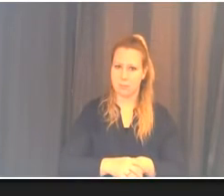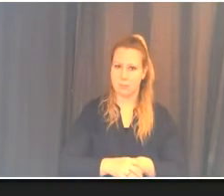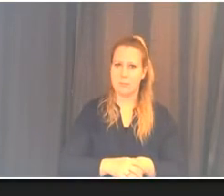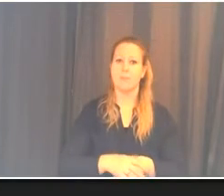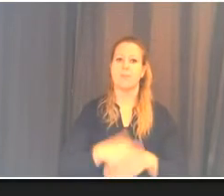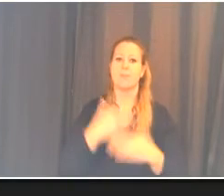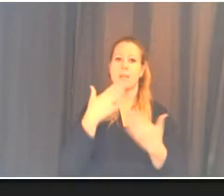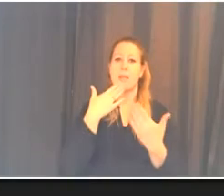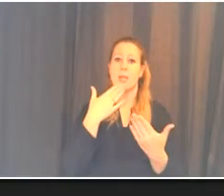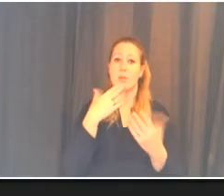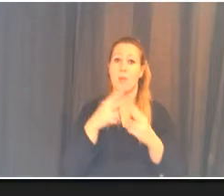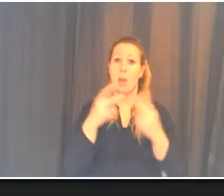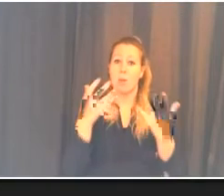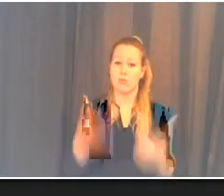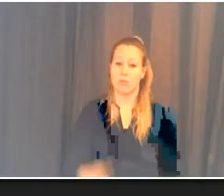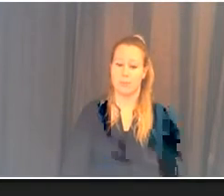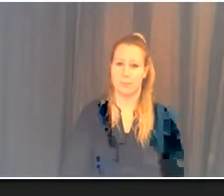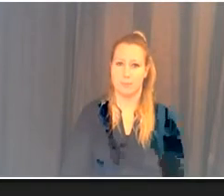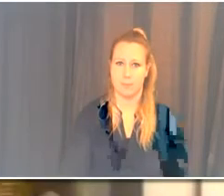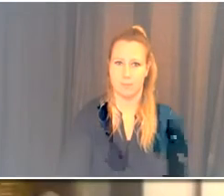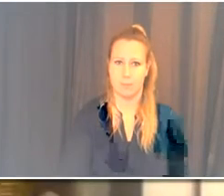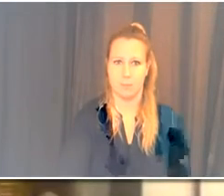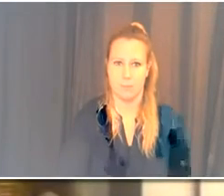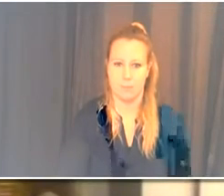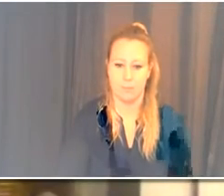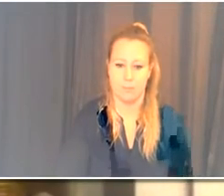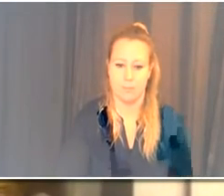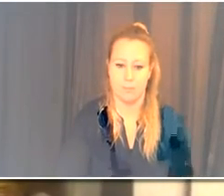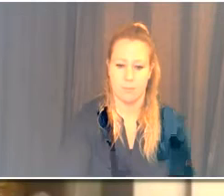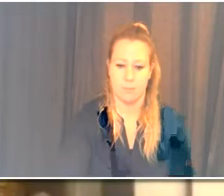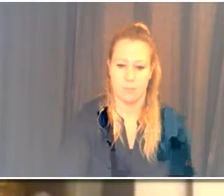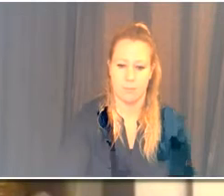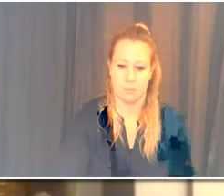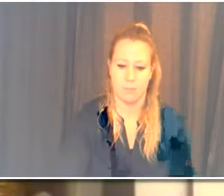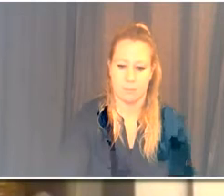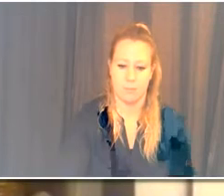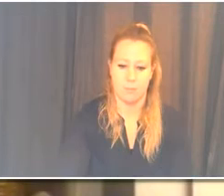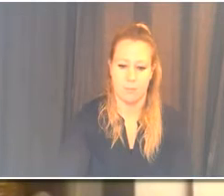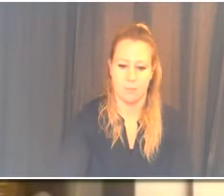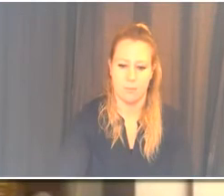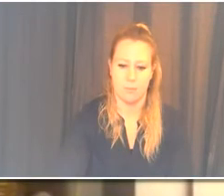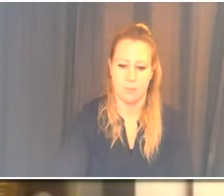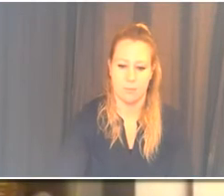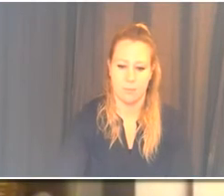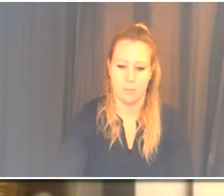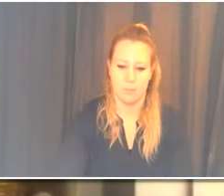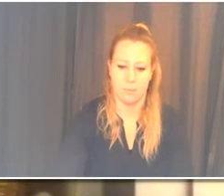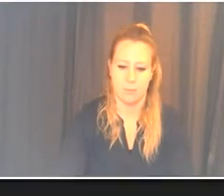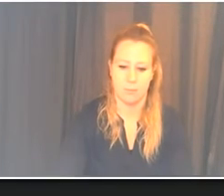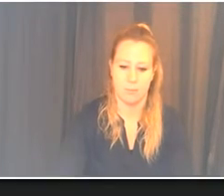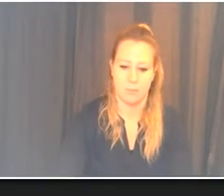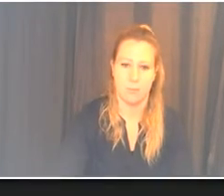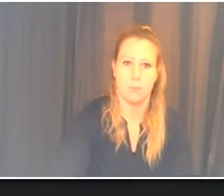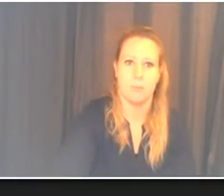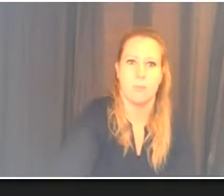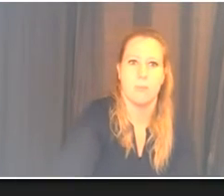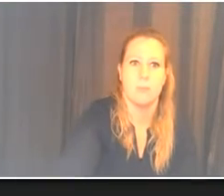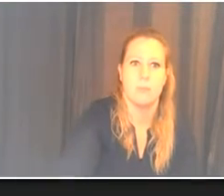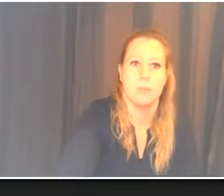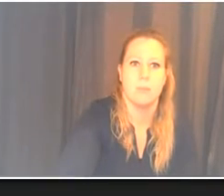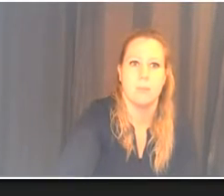the message we can see you you uh rosenville did you have